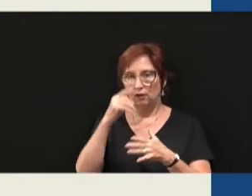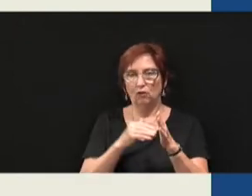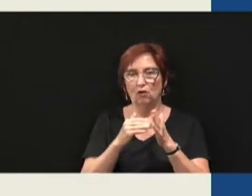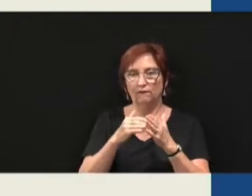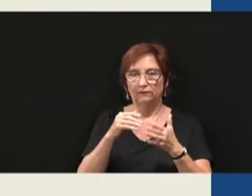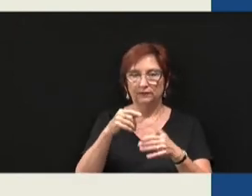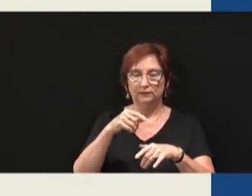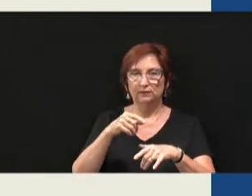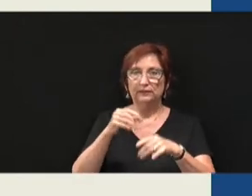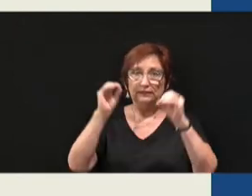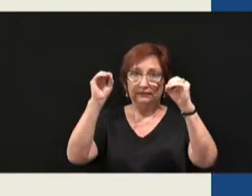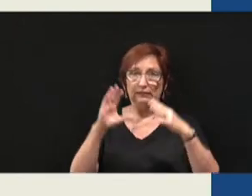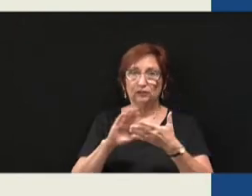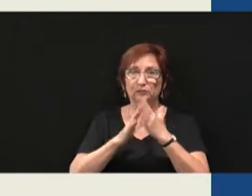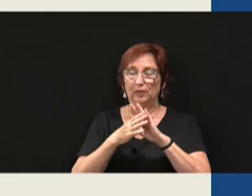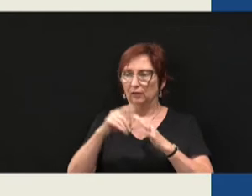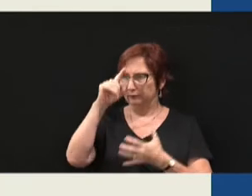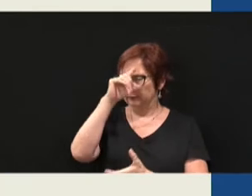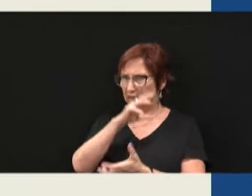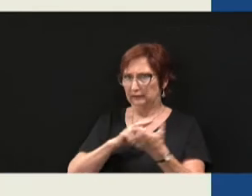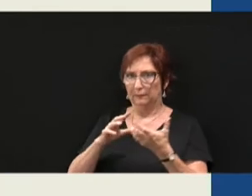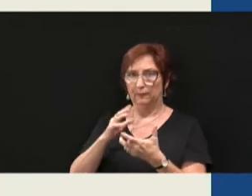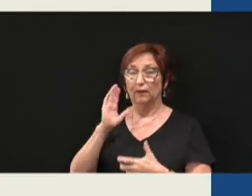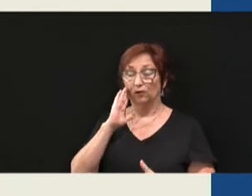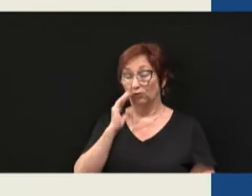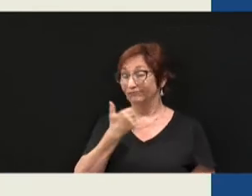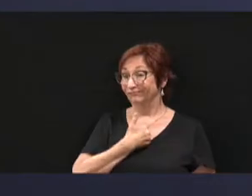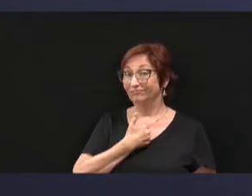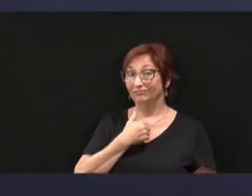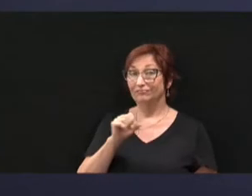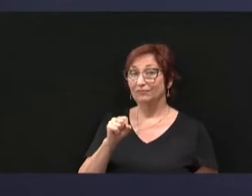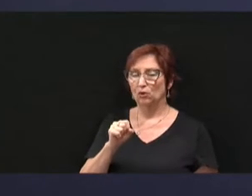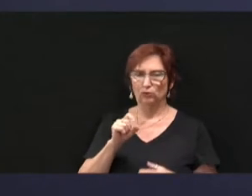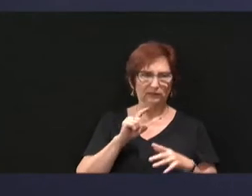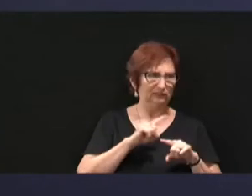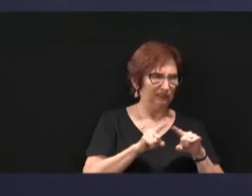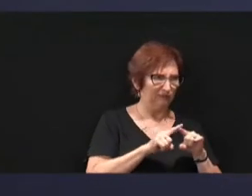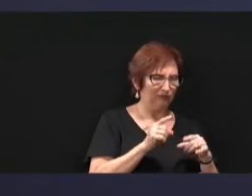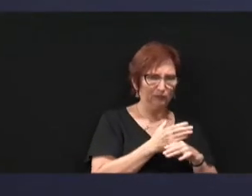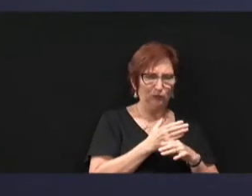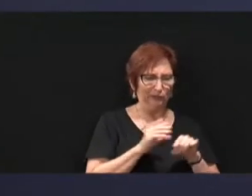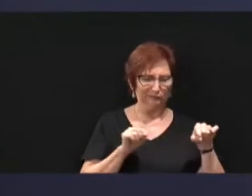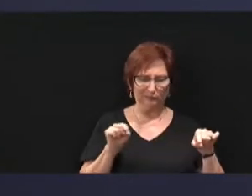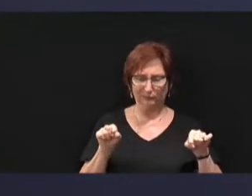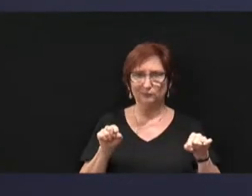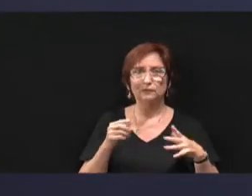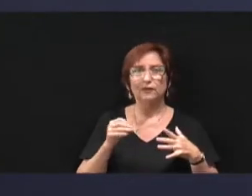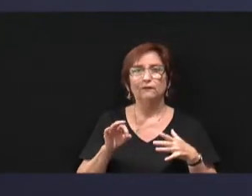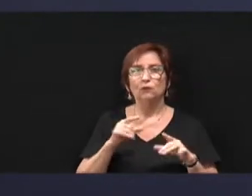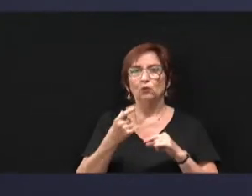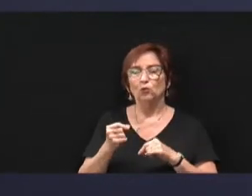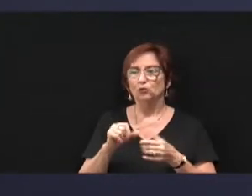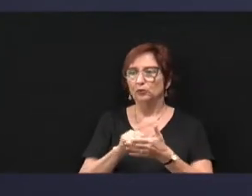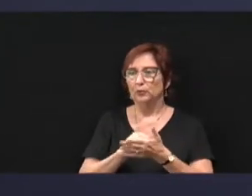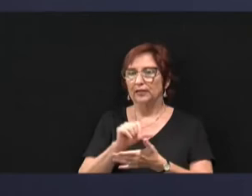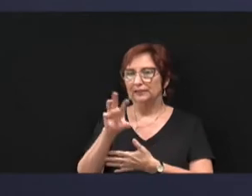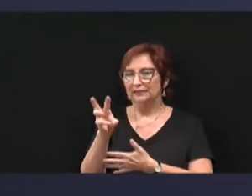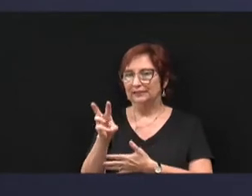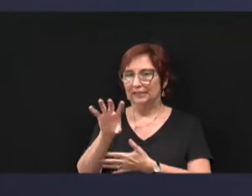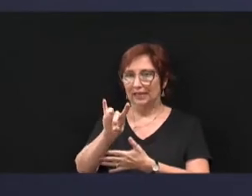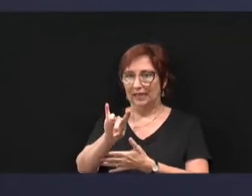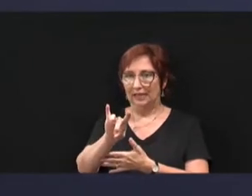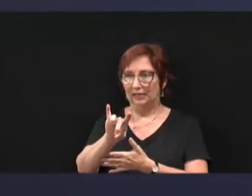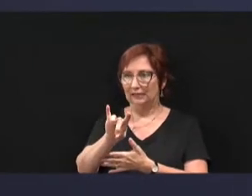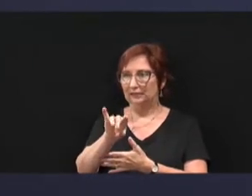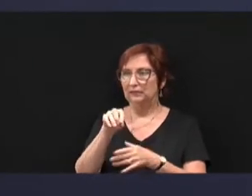teachers get mixed up. I know I did. What is the difference between each? If you go to page 68